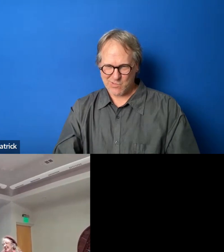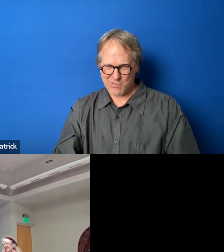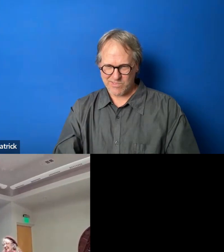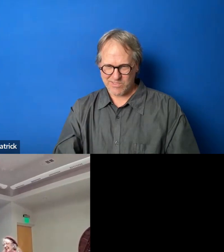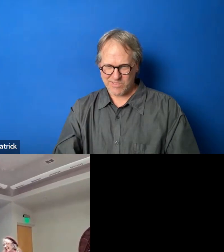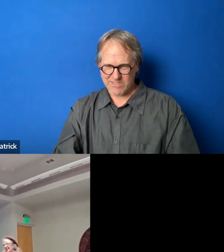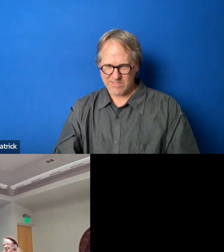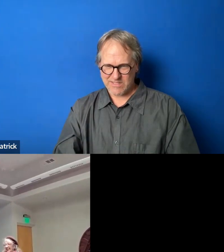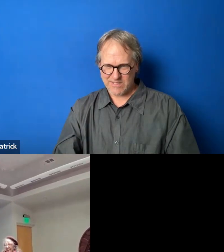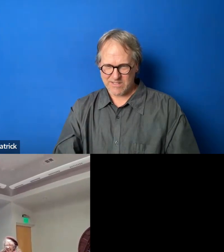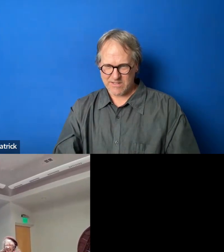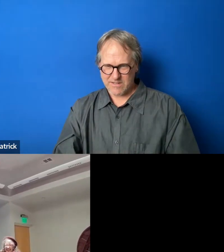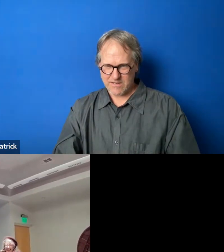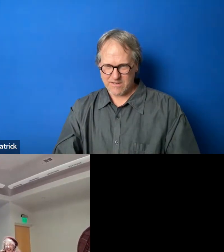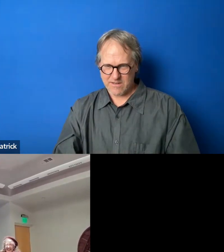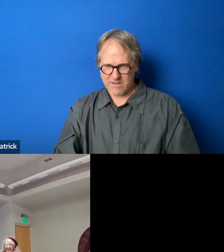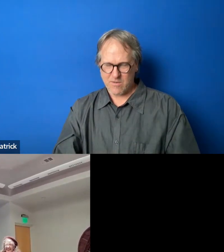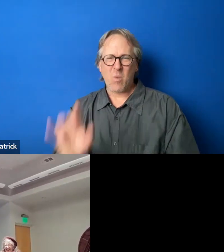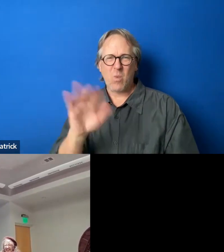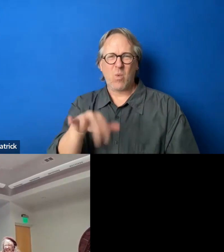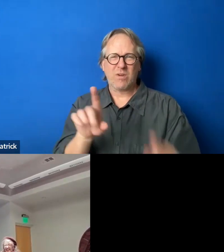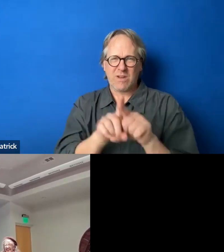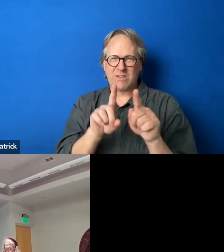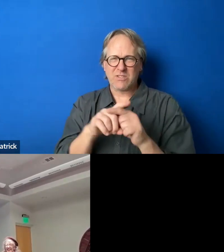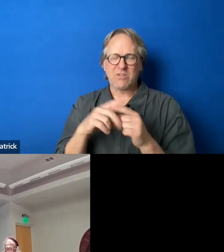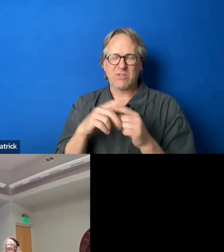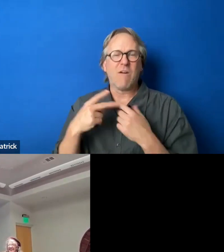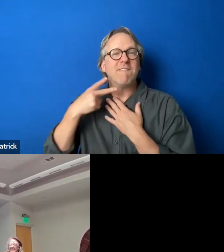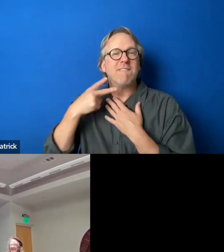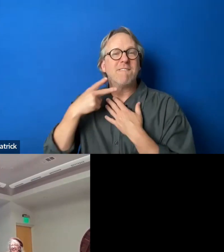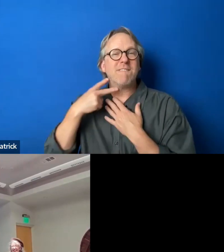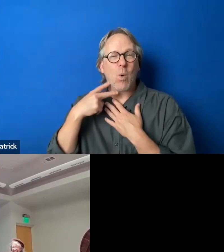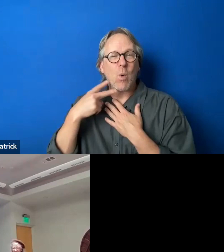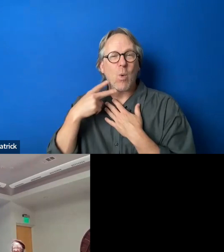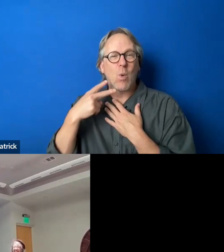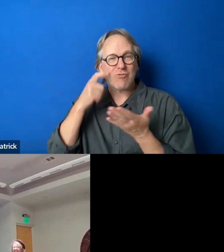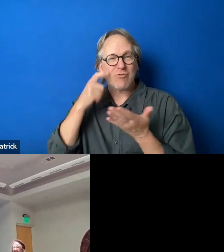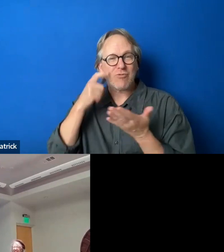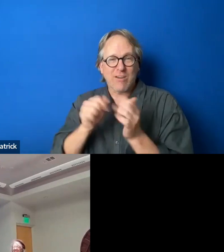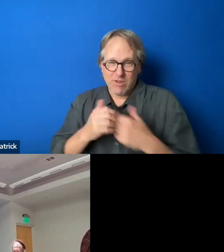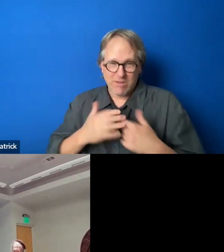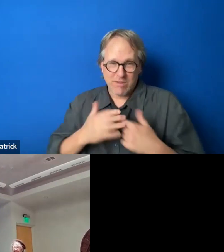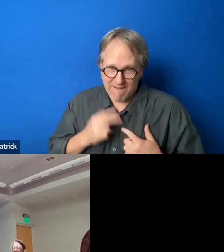voice. And by the way, voice recognition is terrible with my voice. But